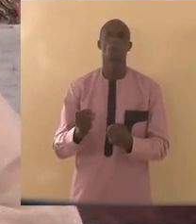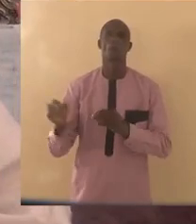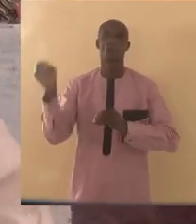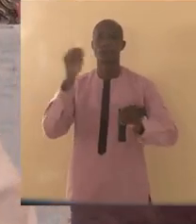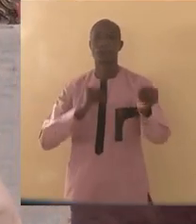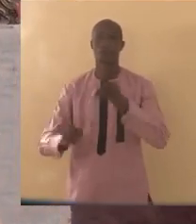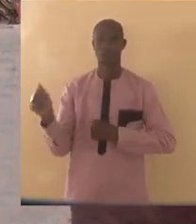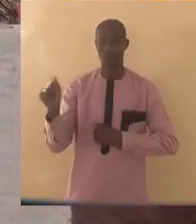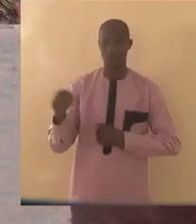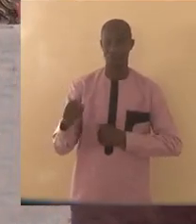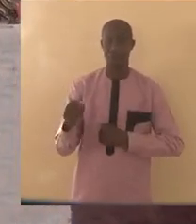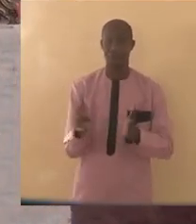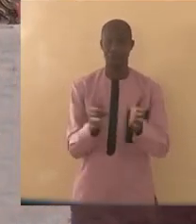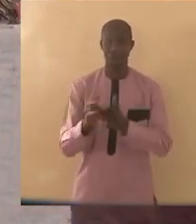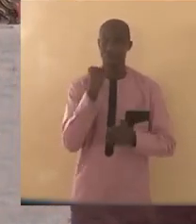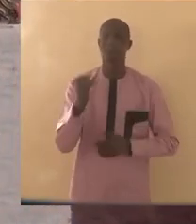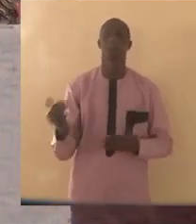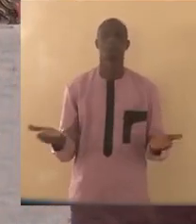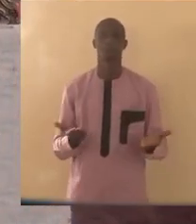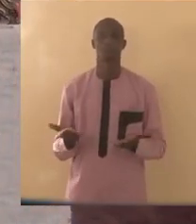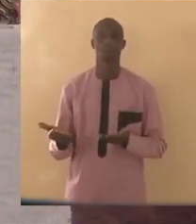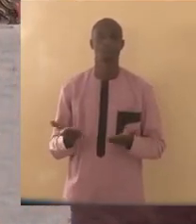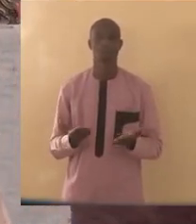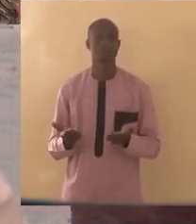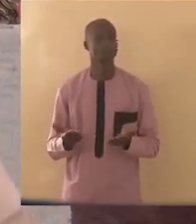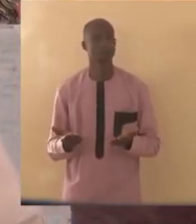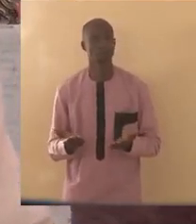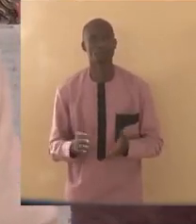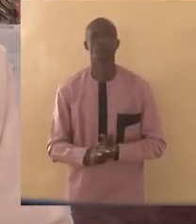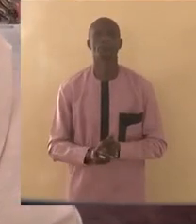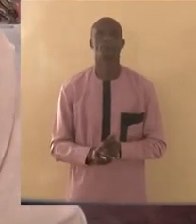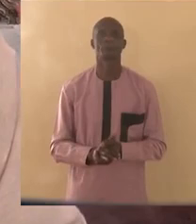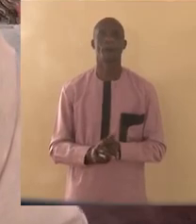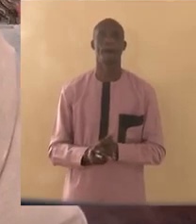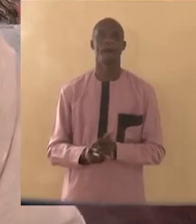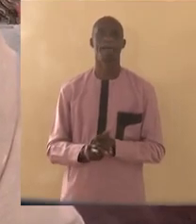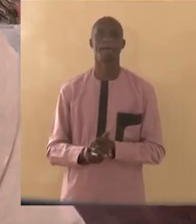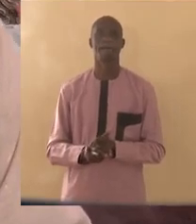Paraclete. Oh yes, Jesus is